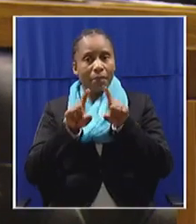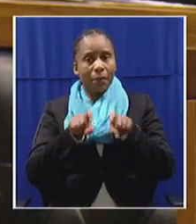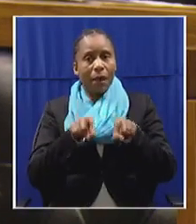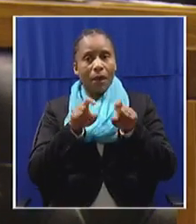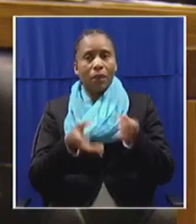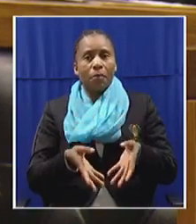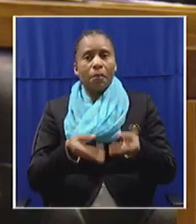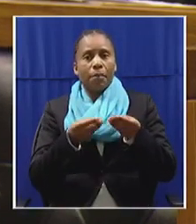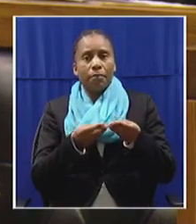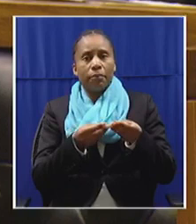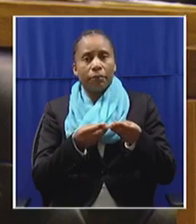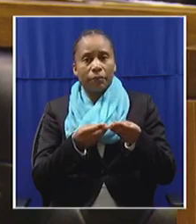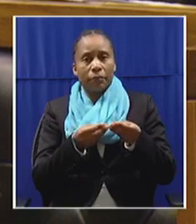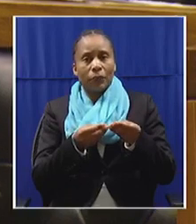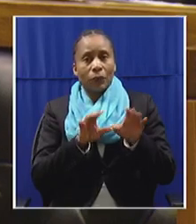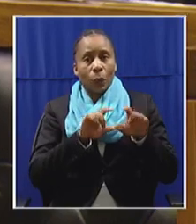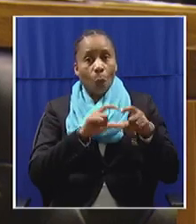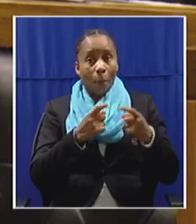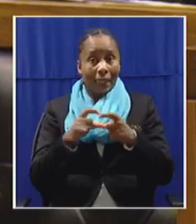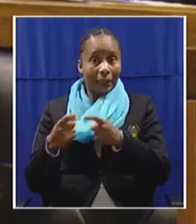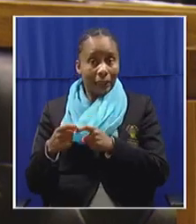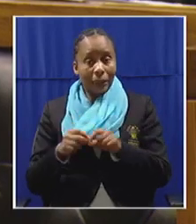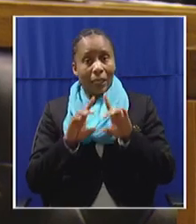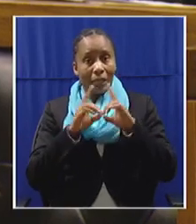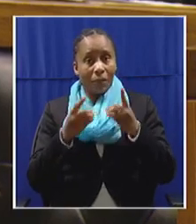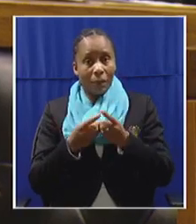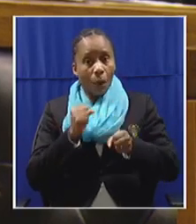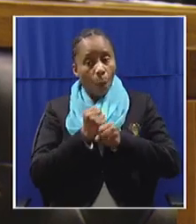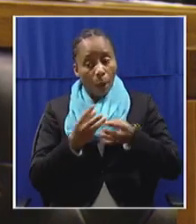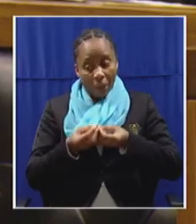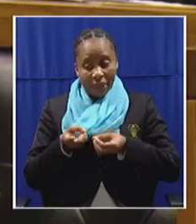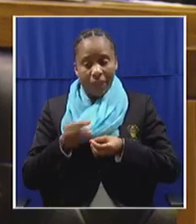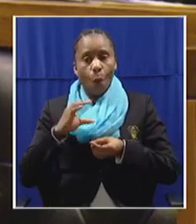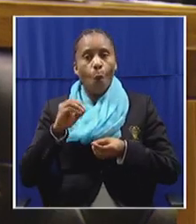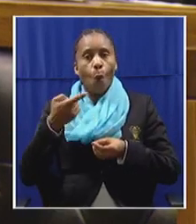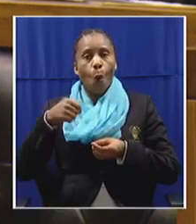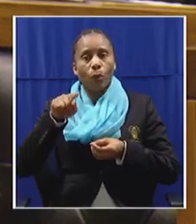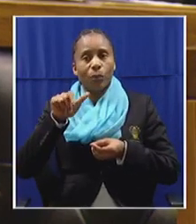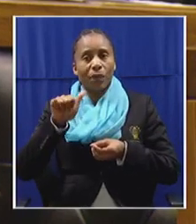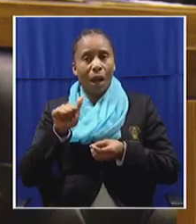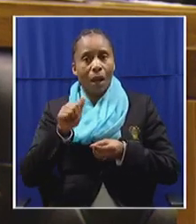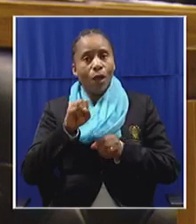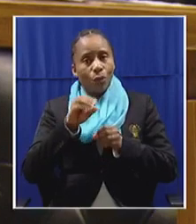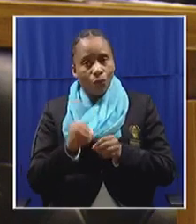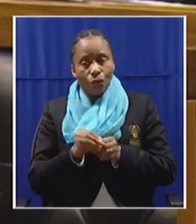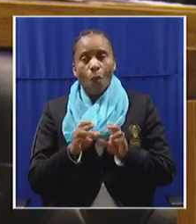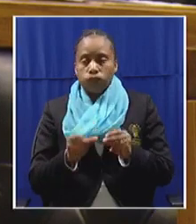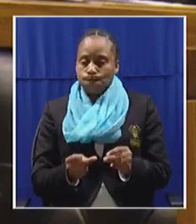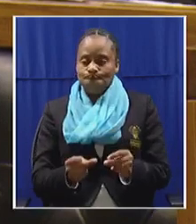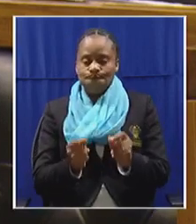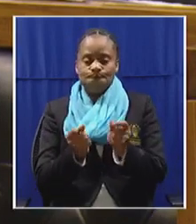a committee of departments that would work with COCTA so that we make a speedy